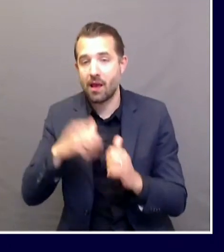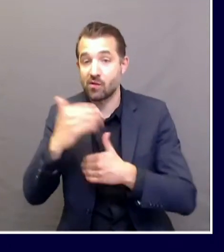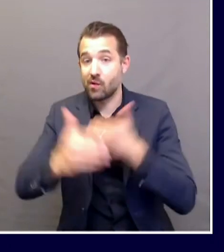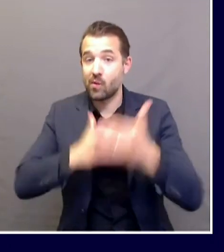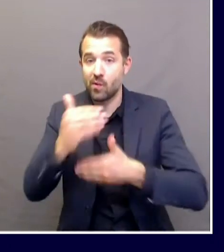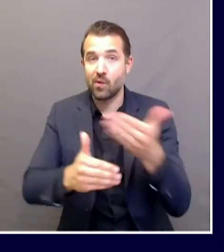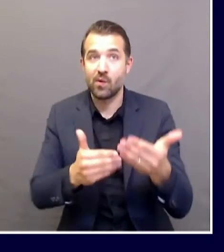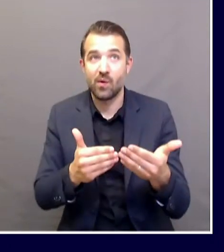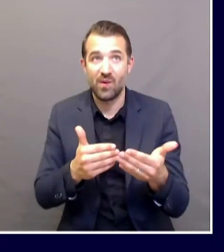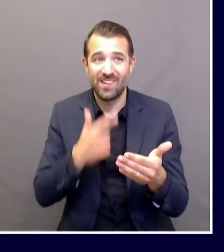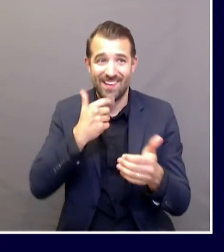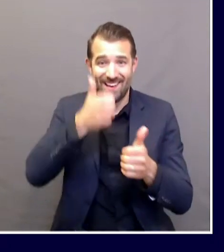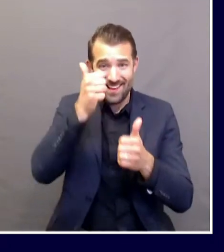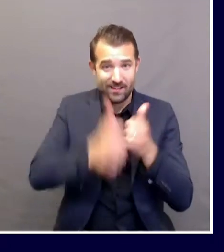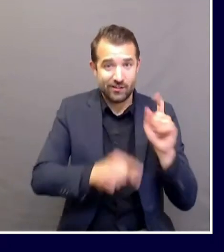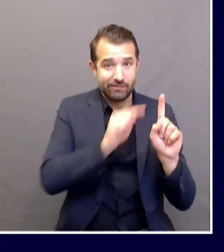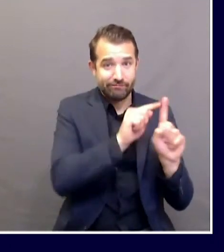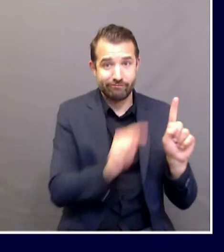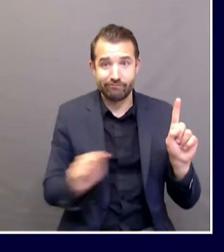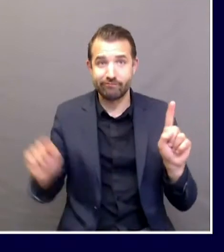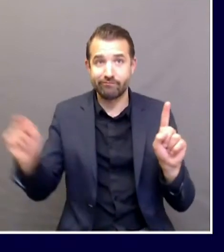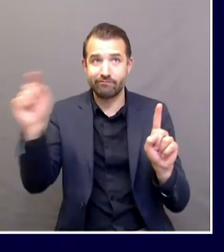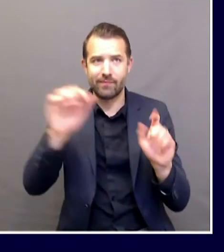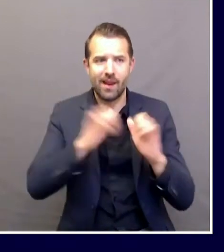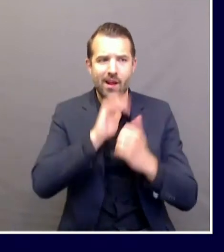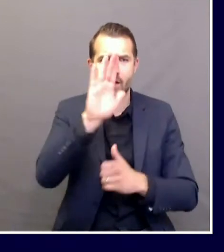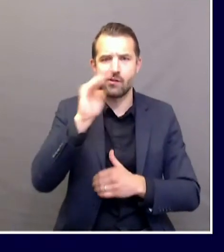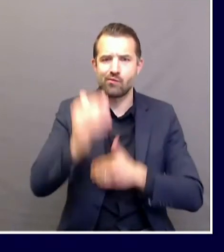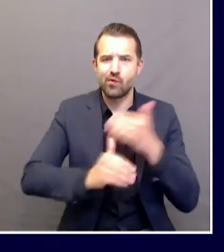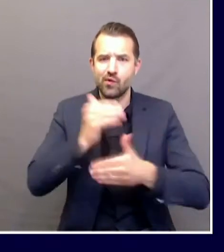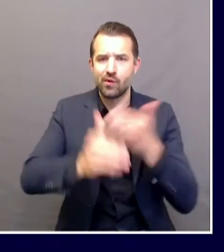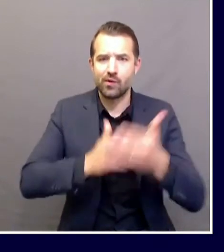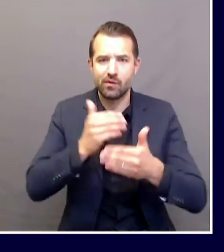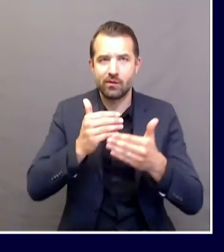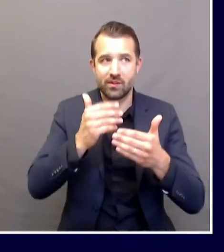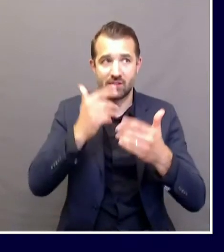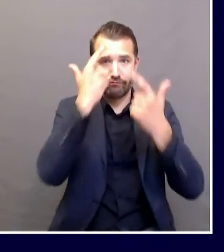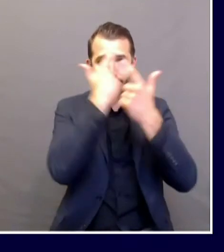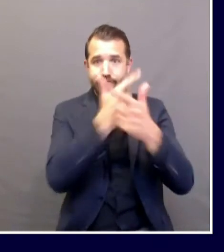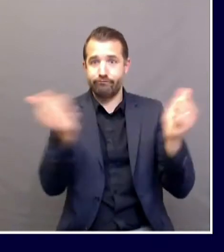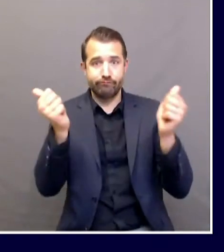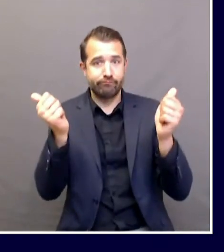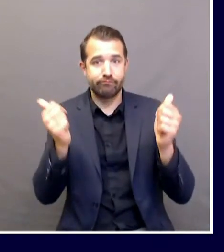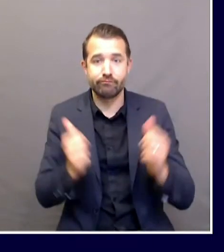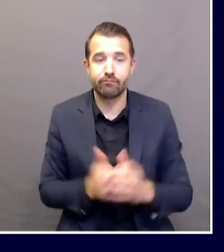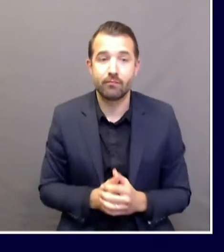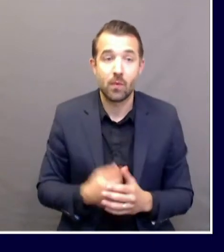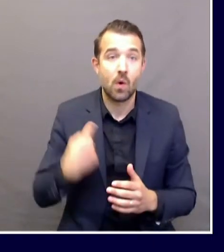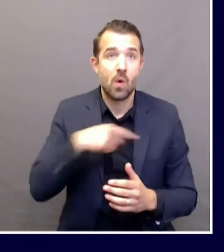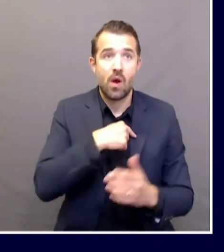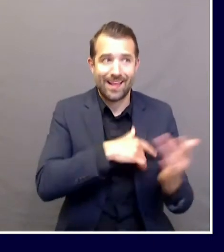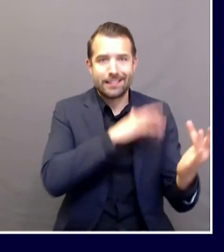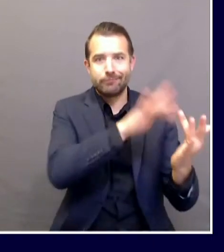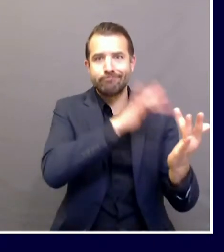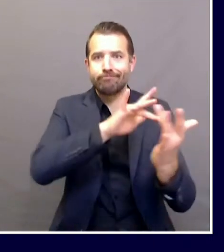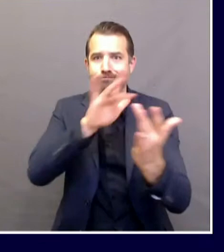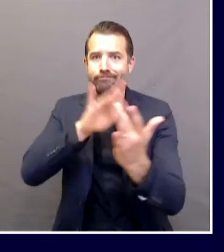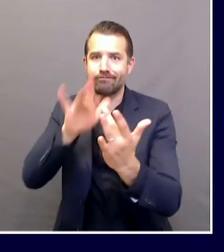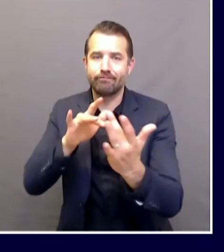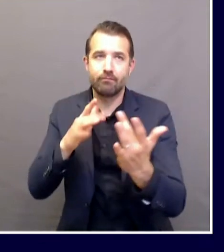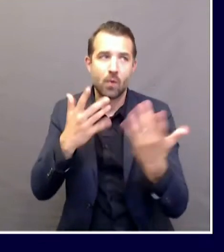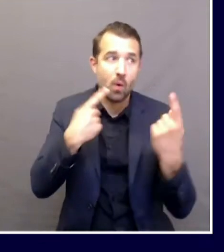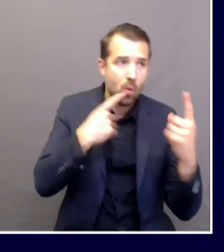with a number of different locations across the state of Maine to see what might work best for them. But that is a model that